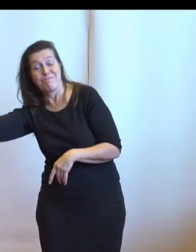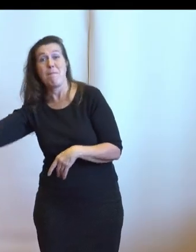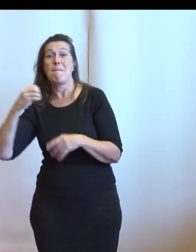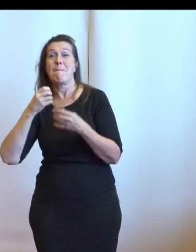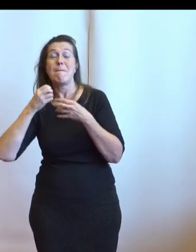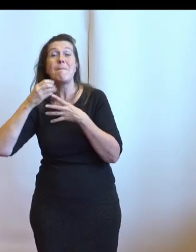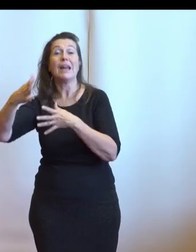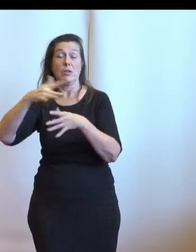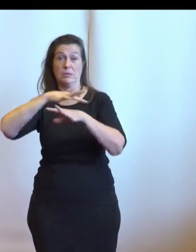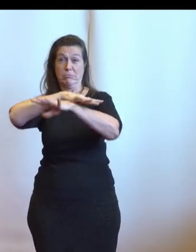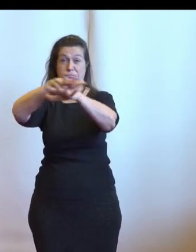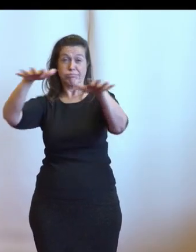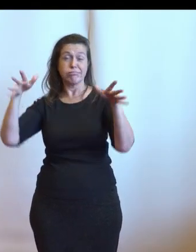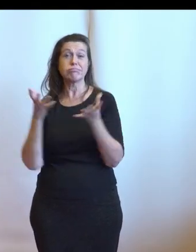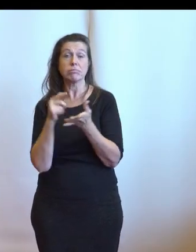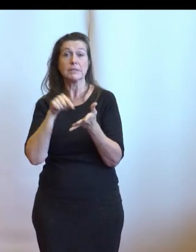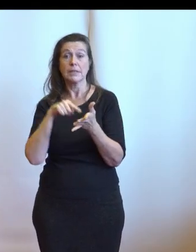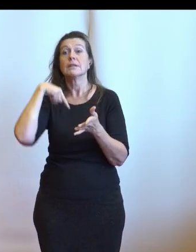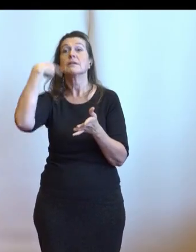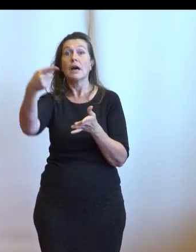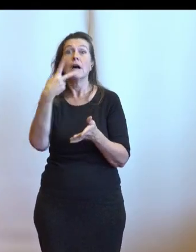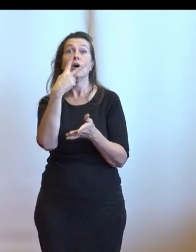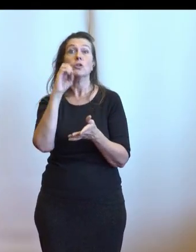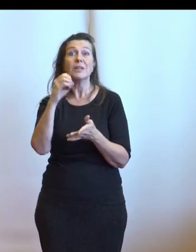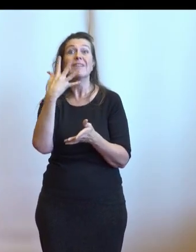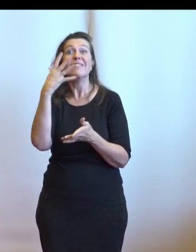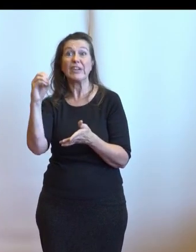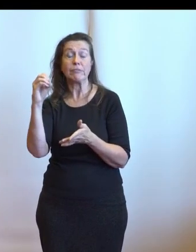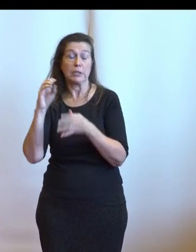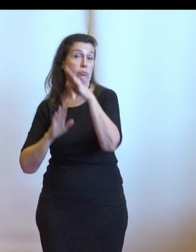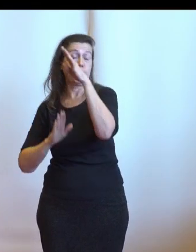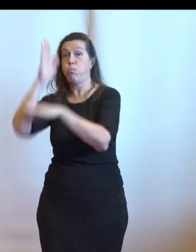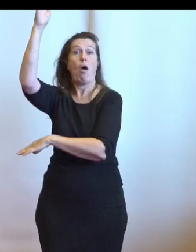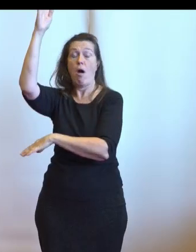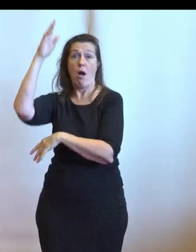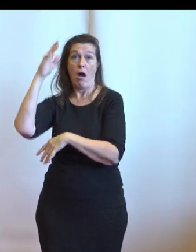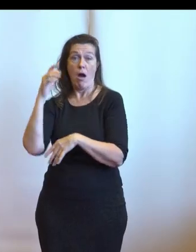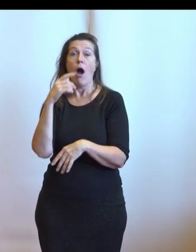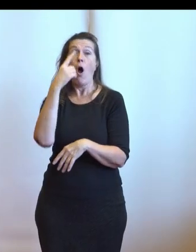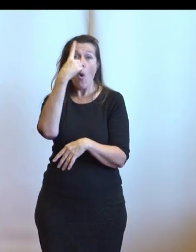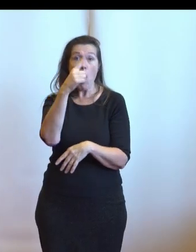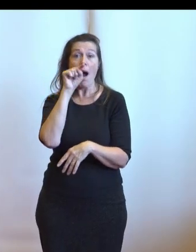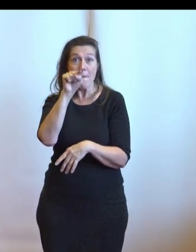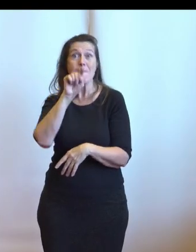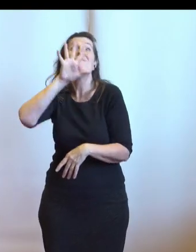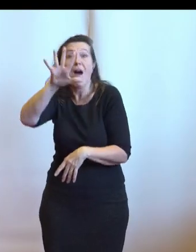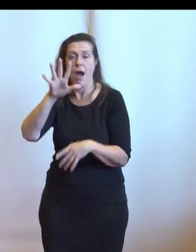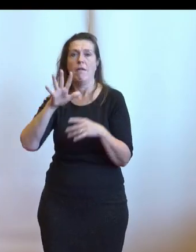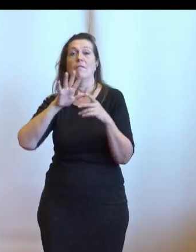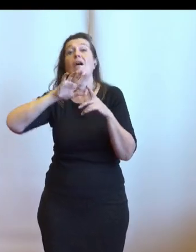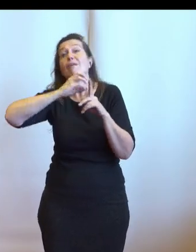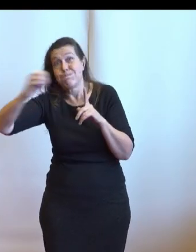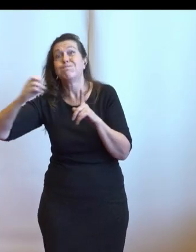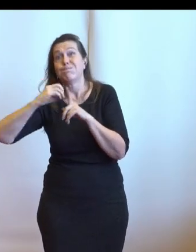We also talk that by 2050, more than 1.5 billion people will have over 60 years, so it will